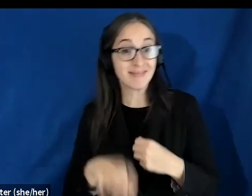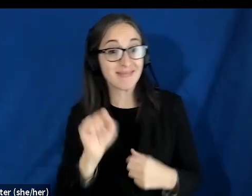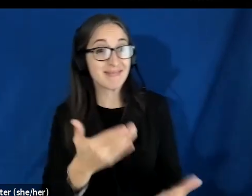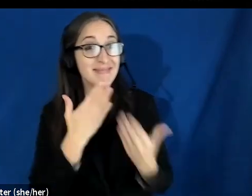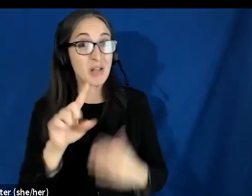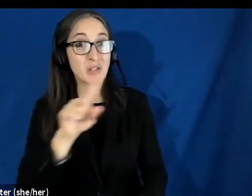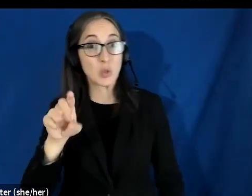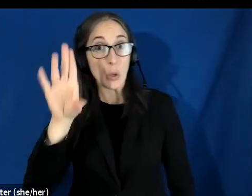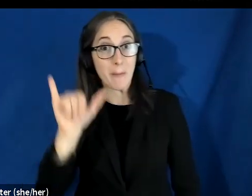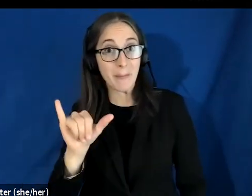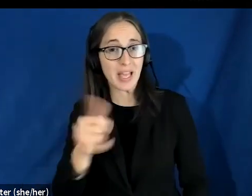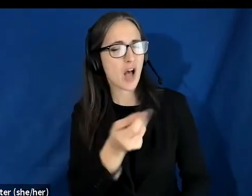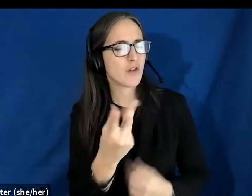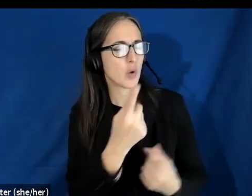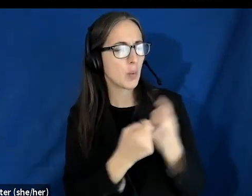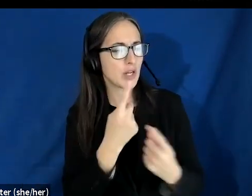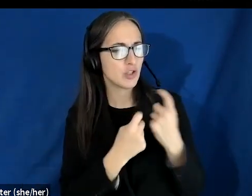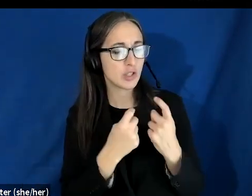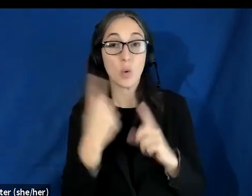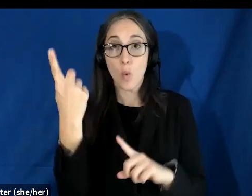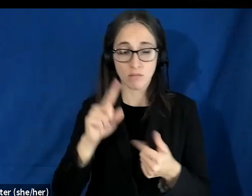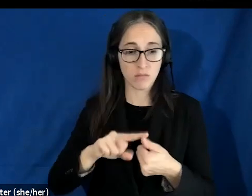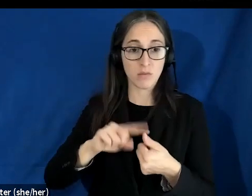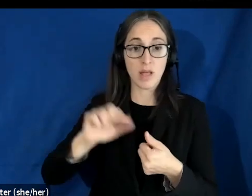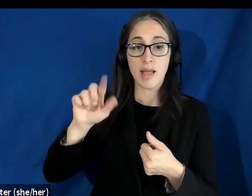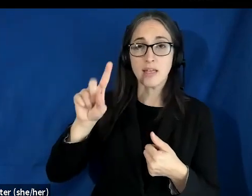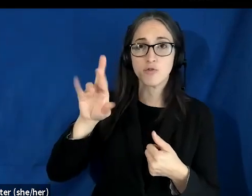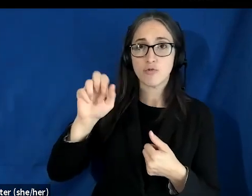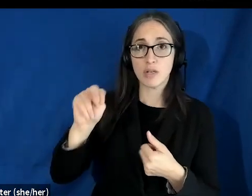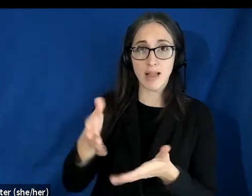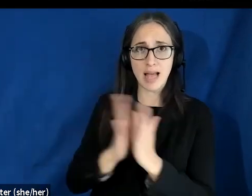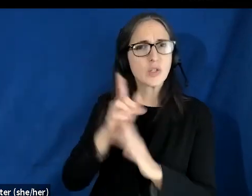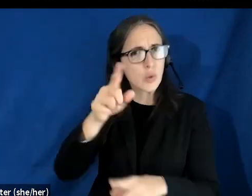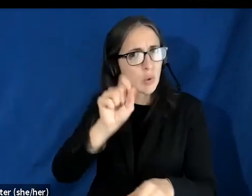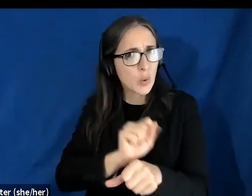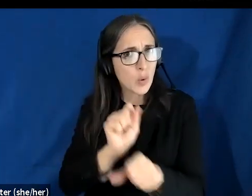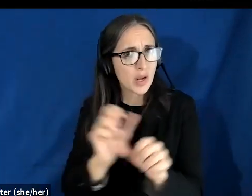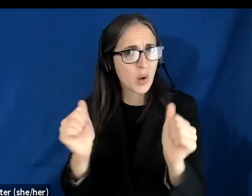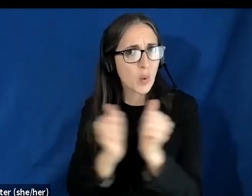for you. One is from Adrian, who asks, are you working with neuroscientists?